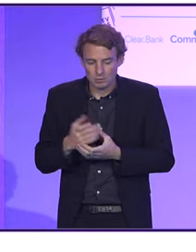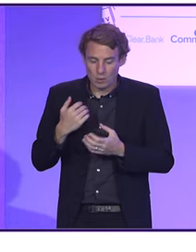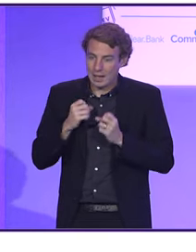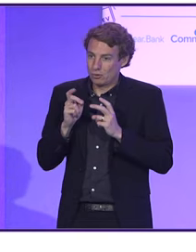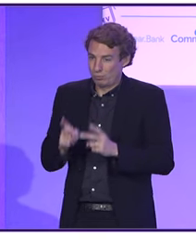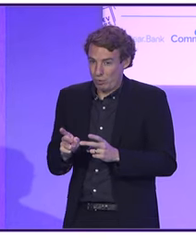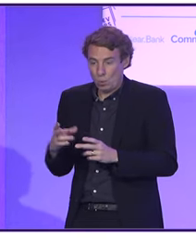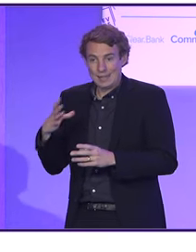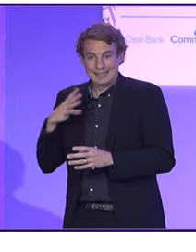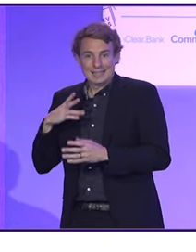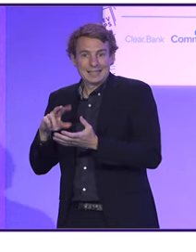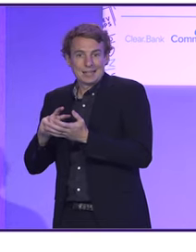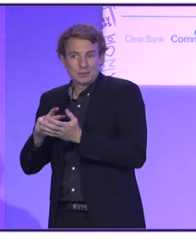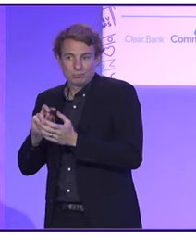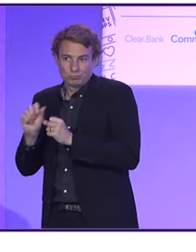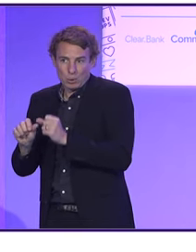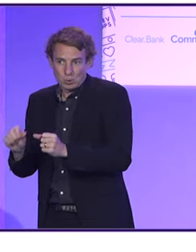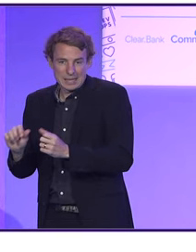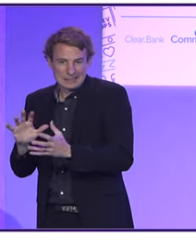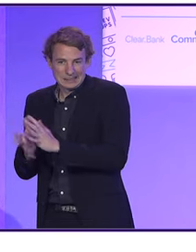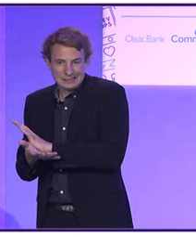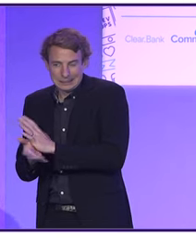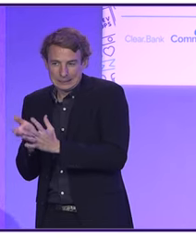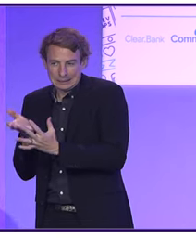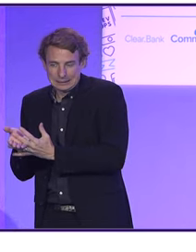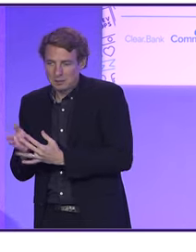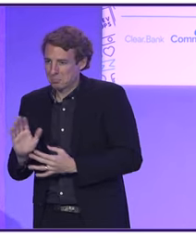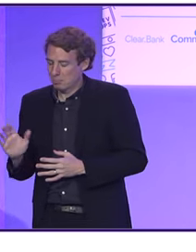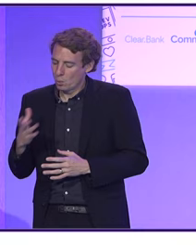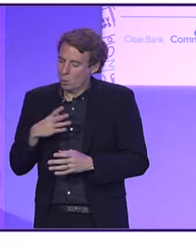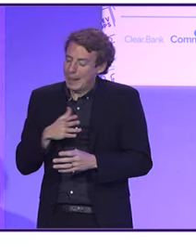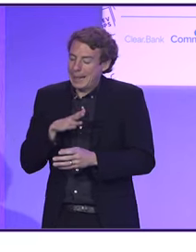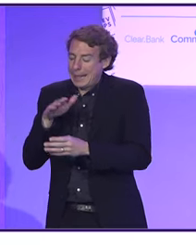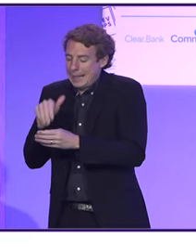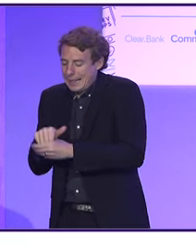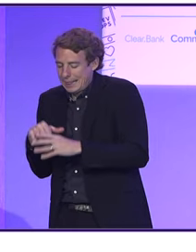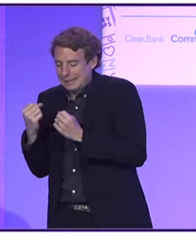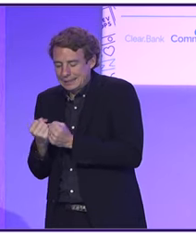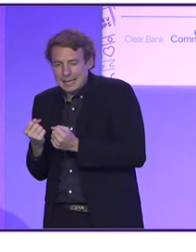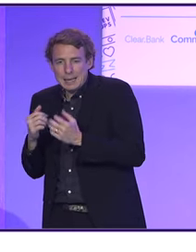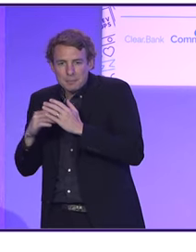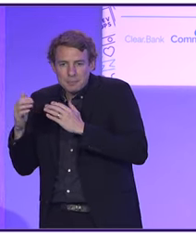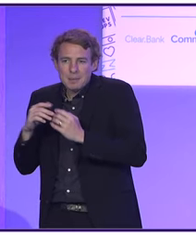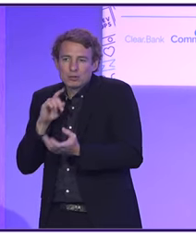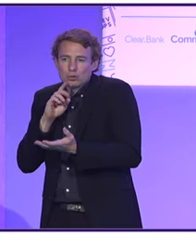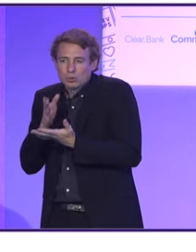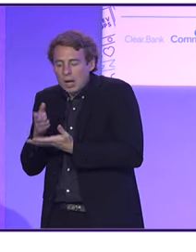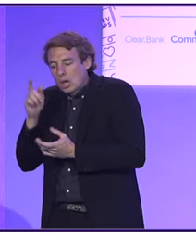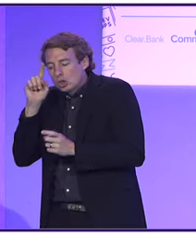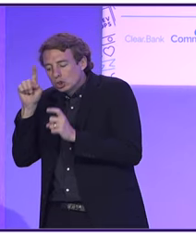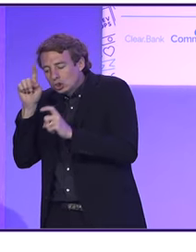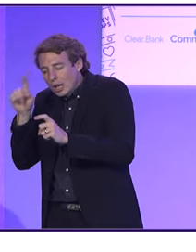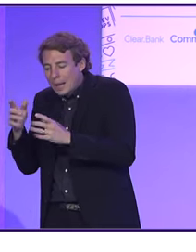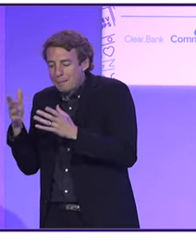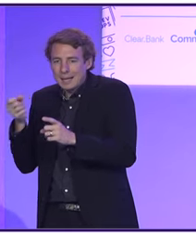their existing processes. We're going to embed ourselves within the team, build trust with the client and the tech lead. So we're going to make some small suggestions with big impact, implement